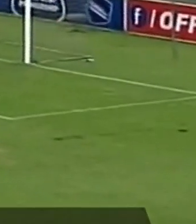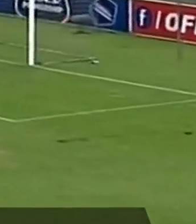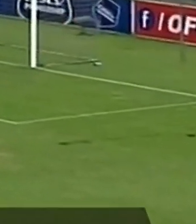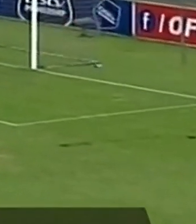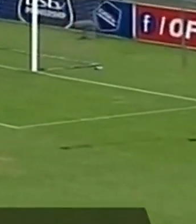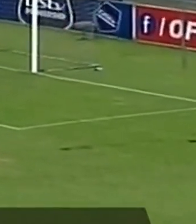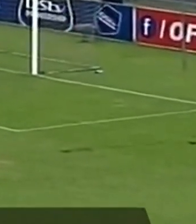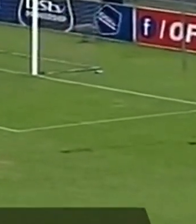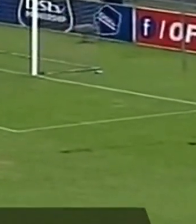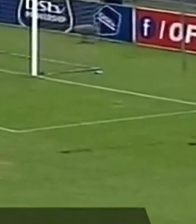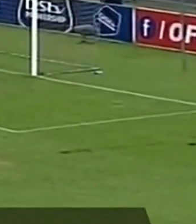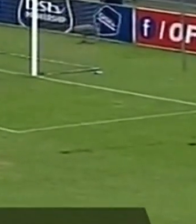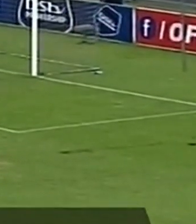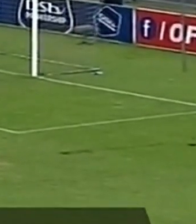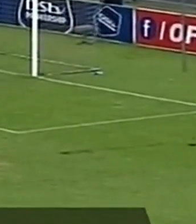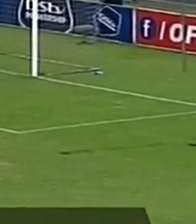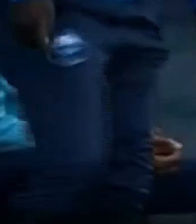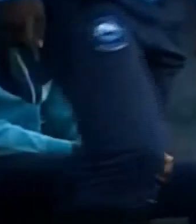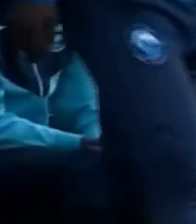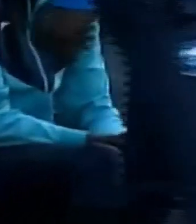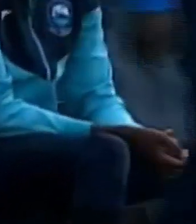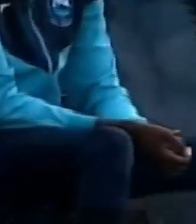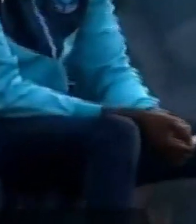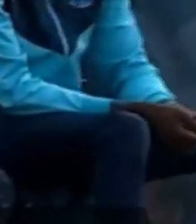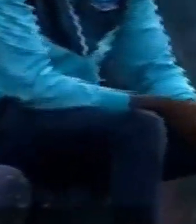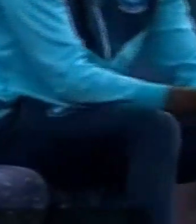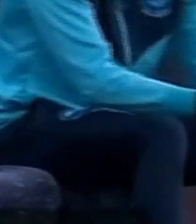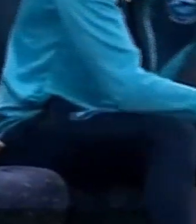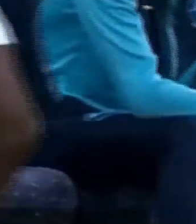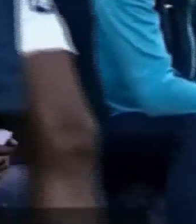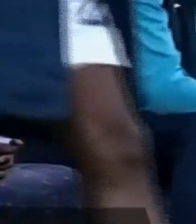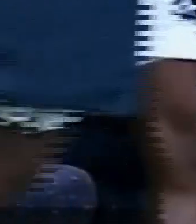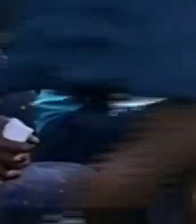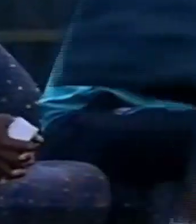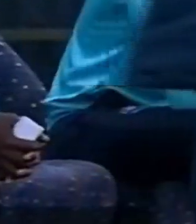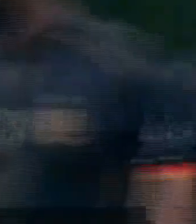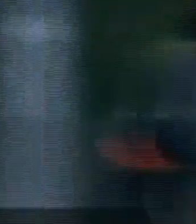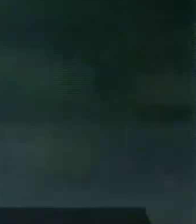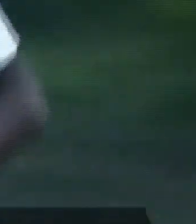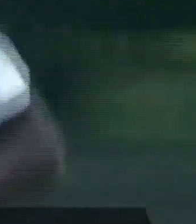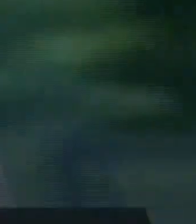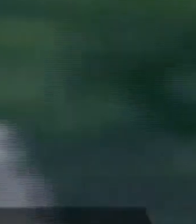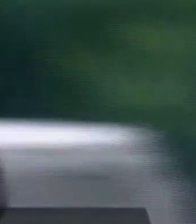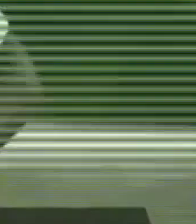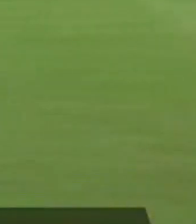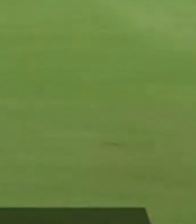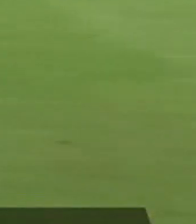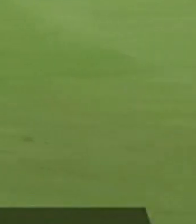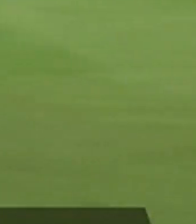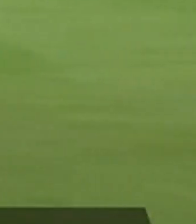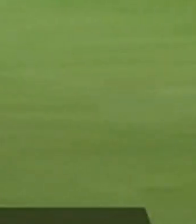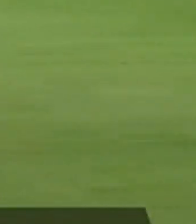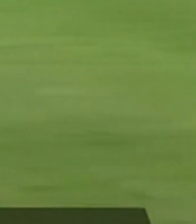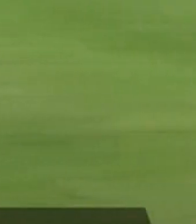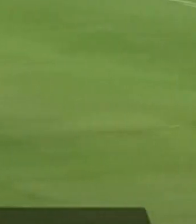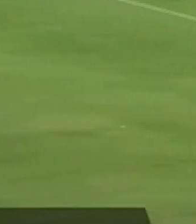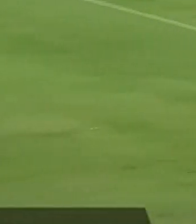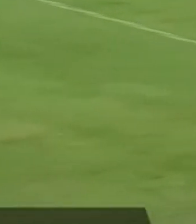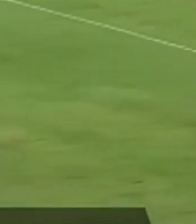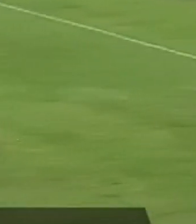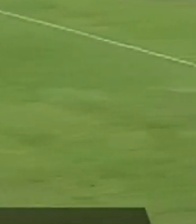does it! Gumede pulls one back. Credit for all the hard work that the right winger has done so far. Opens the space up